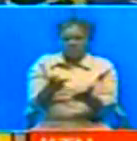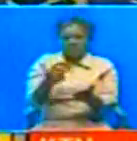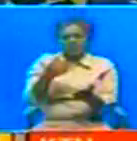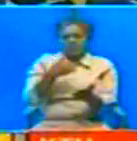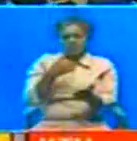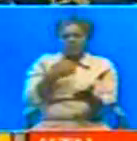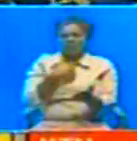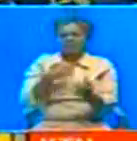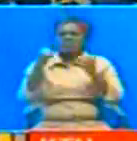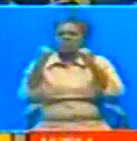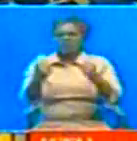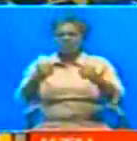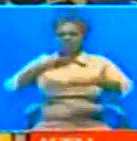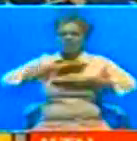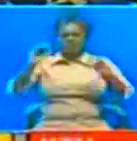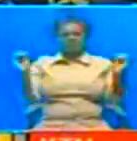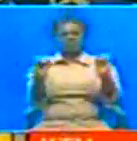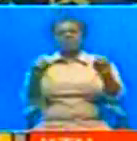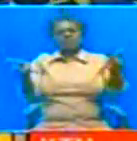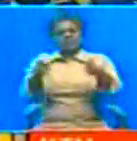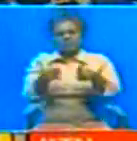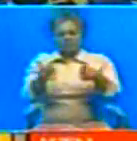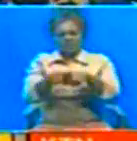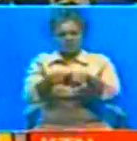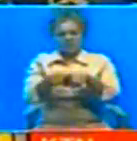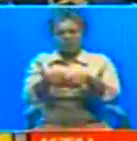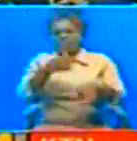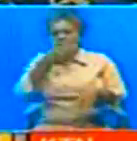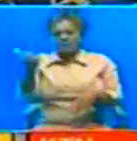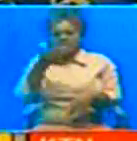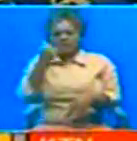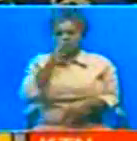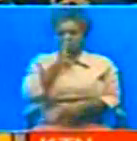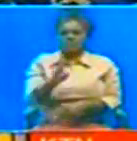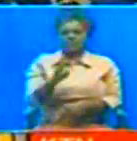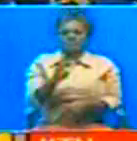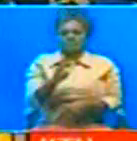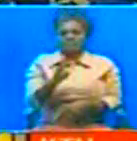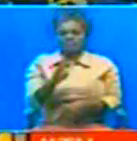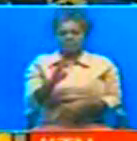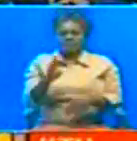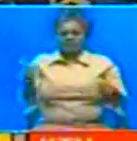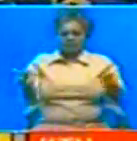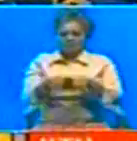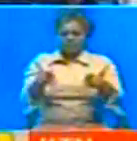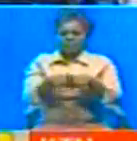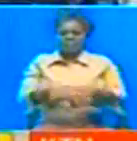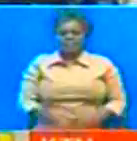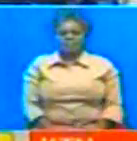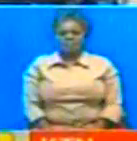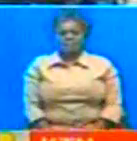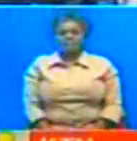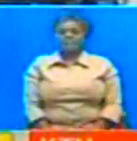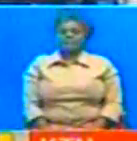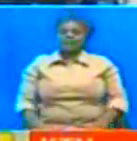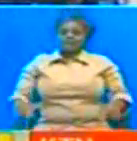if you are not strong enough, you can also be depressed. And at the same time, you collapse. Kwa